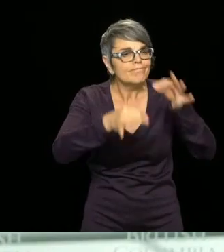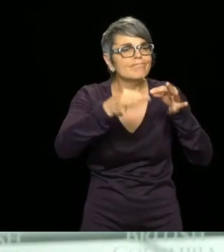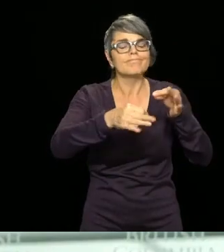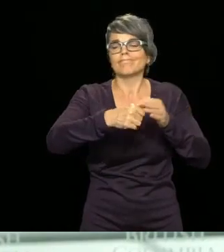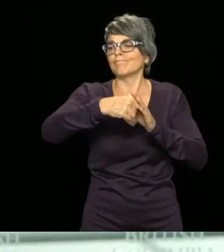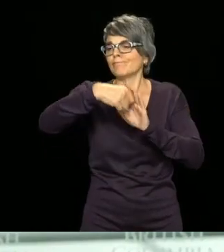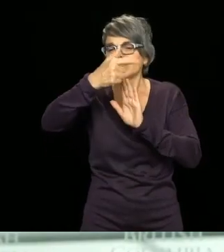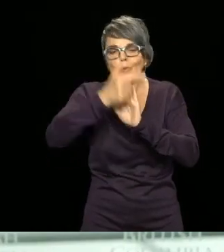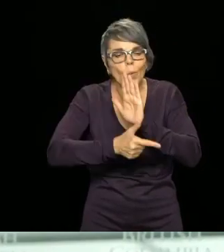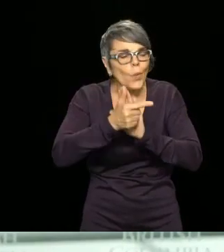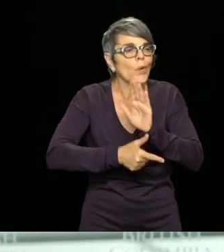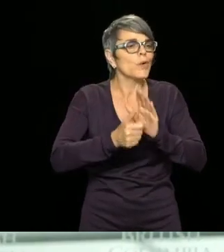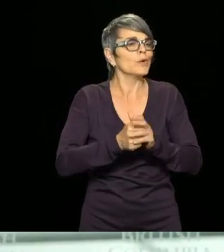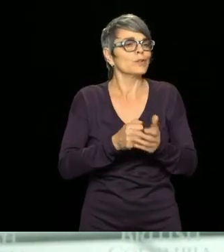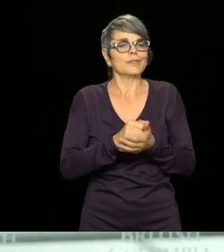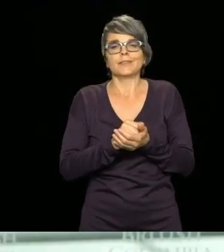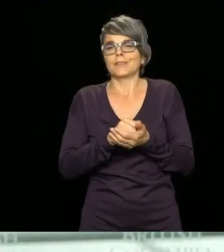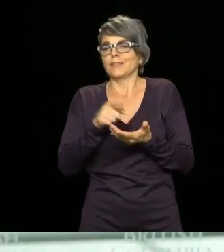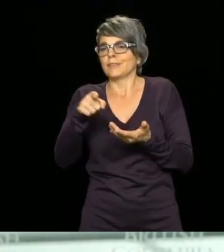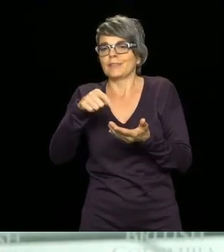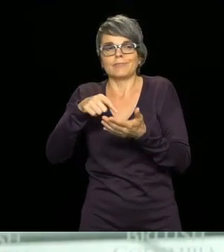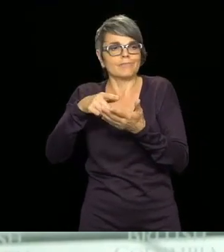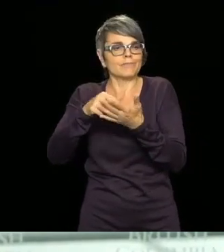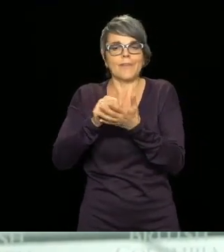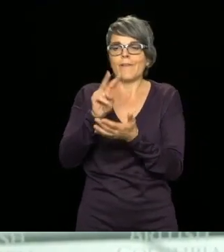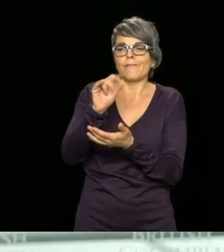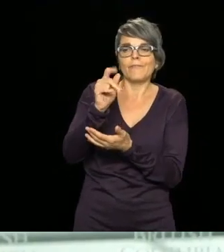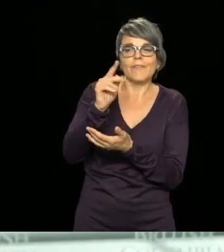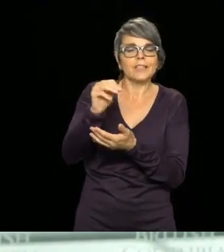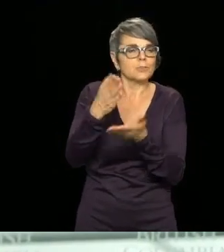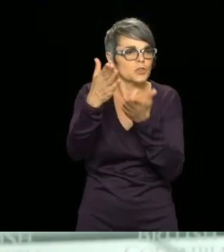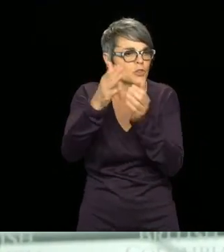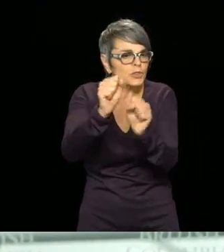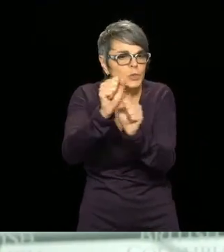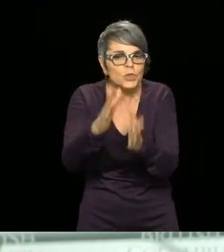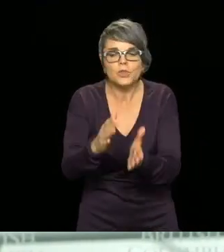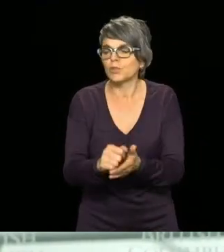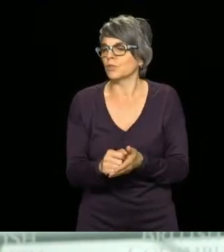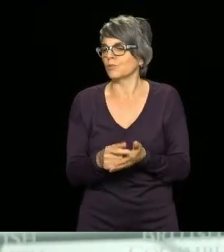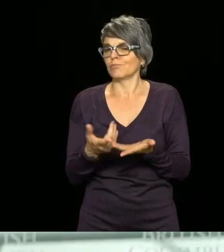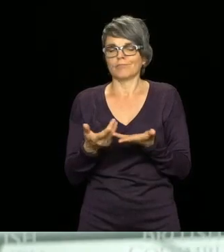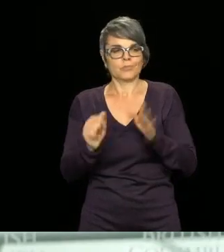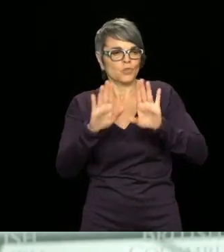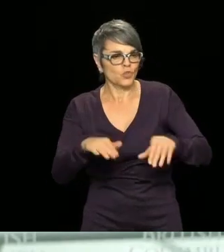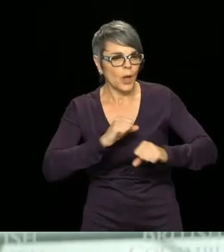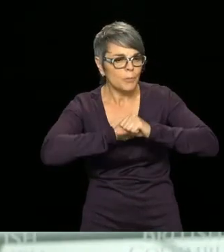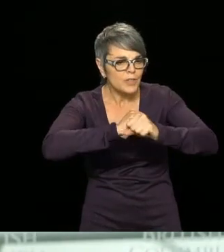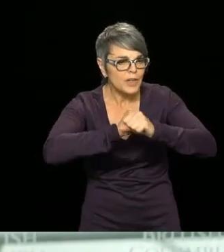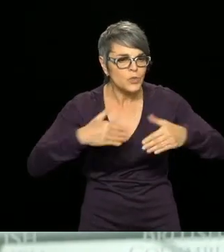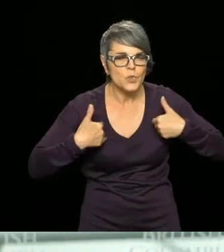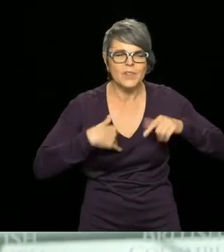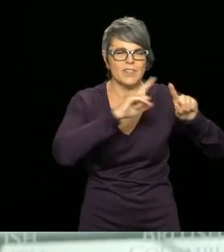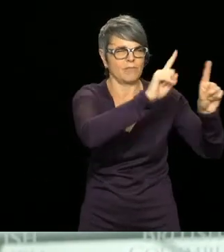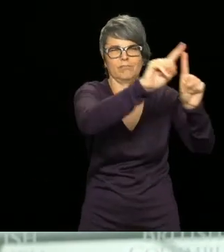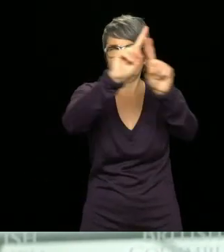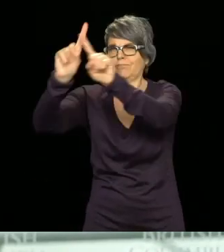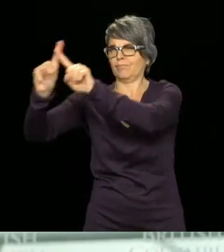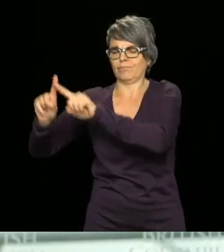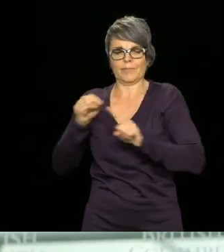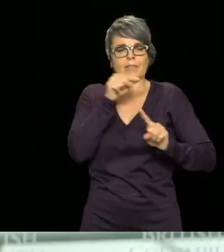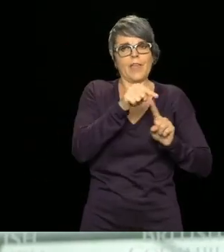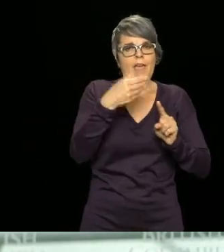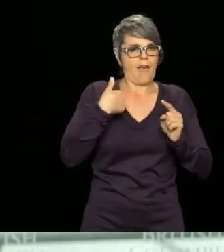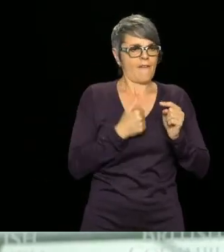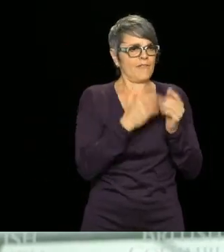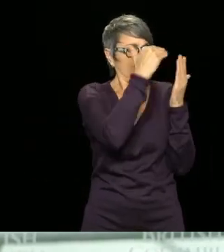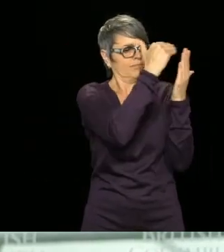victim service workers and child protection use to help us understand the difference between what might be a high-risk case and a case